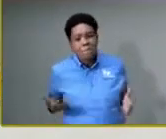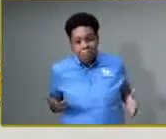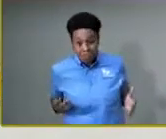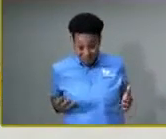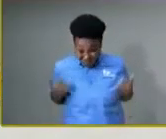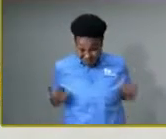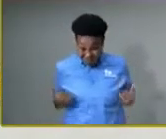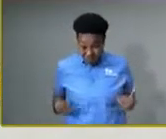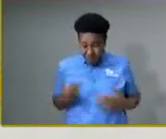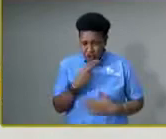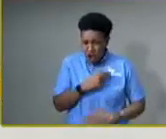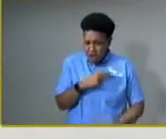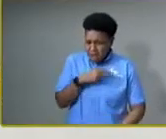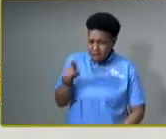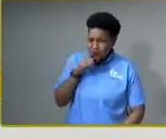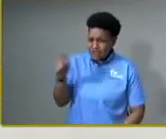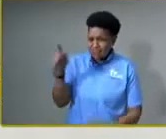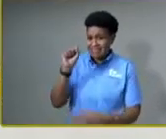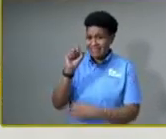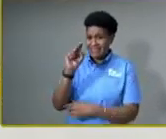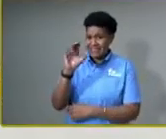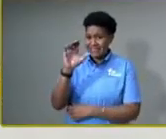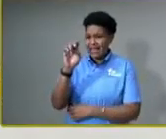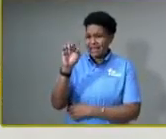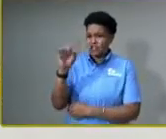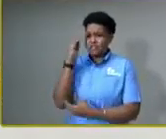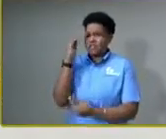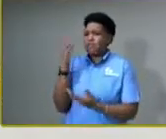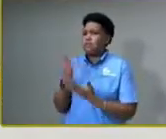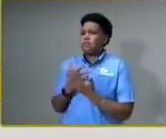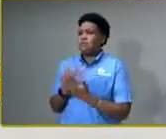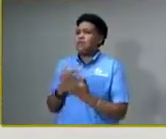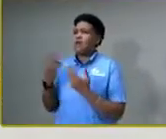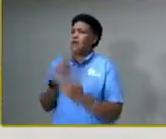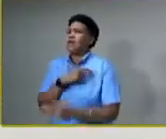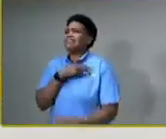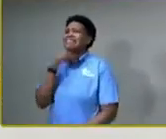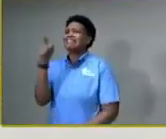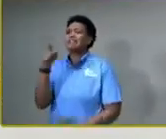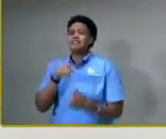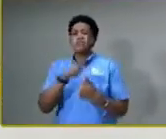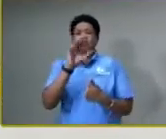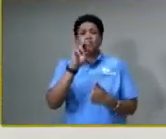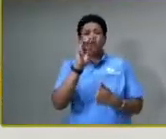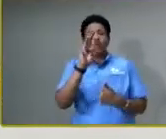hospital census shows that Cornwall Regional Hospital,